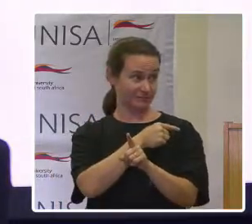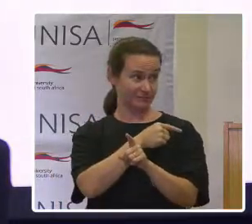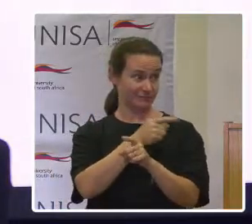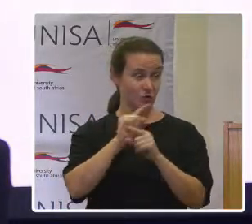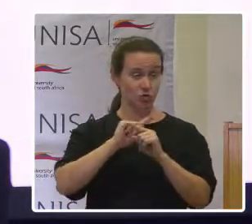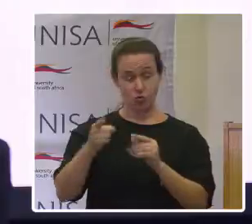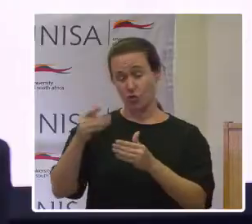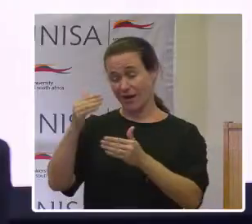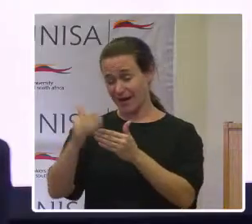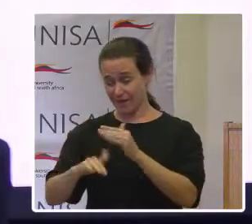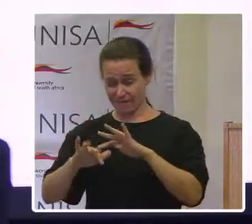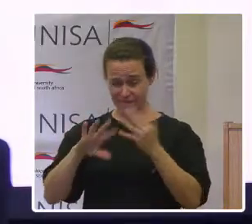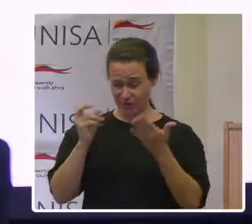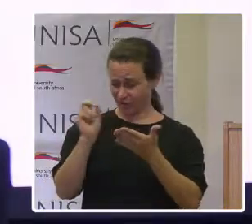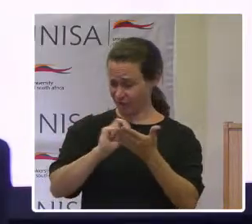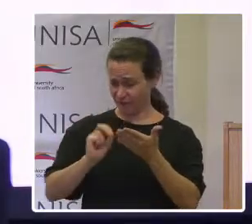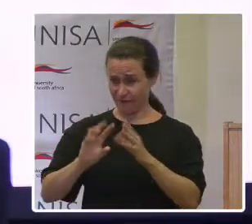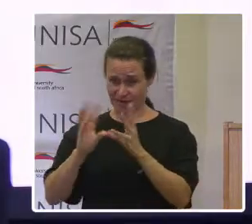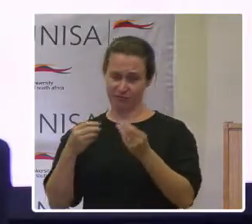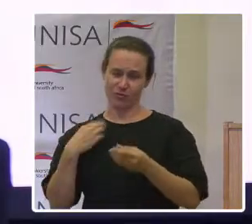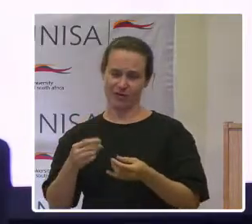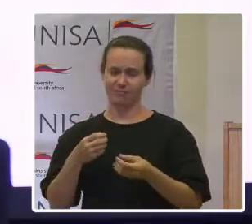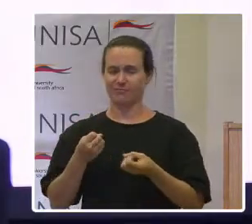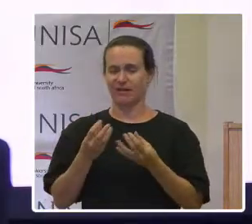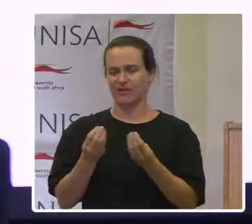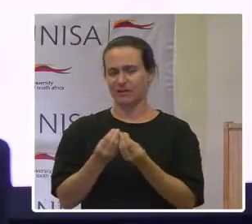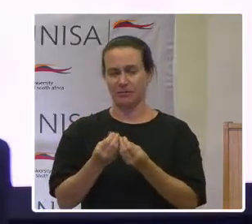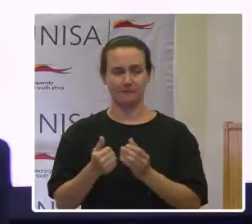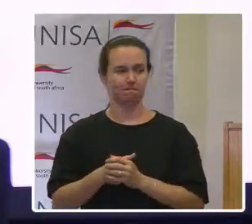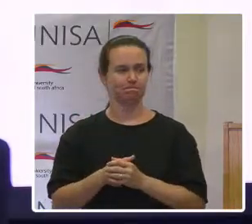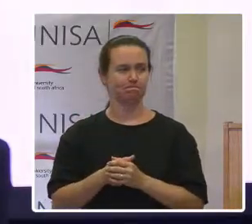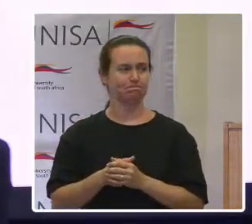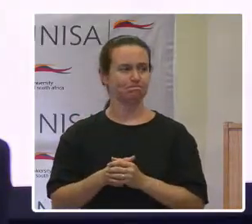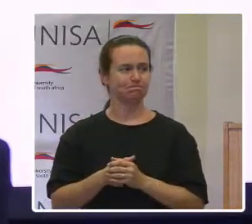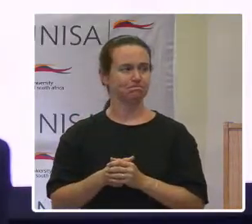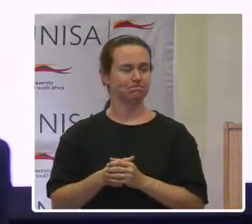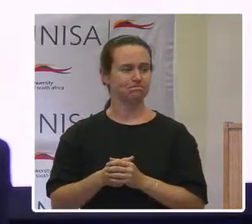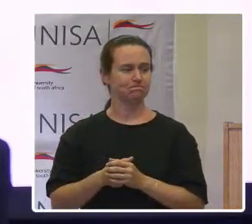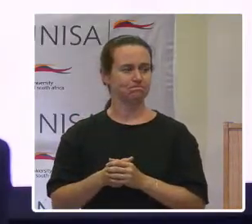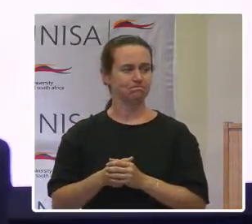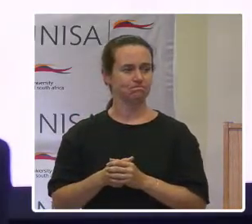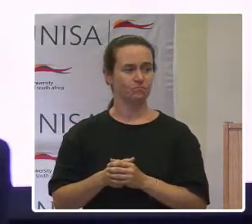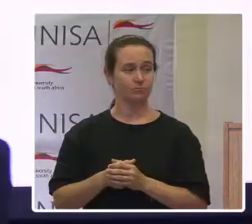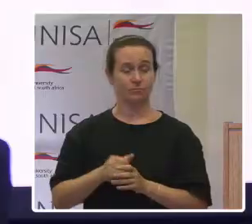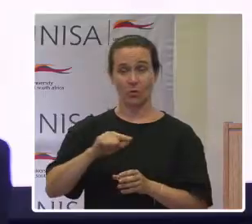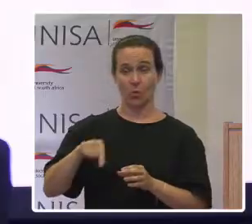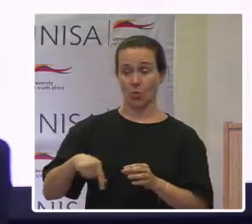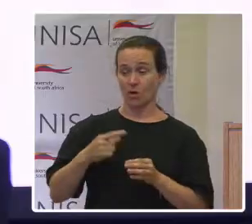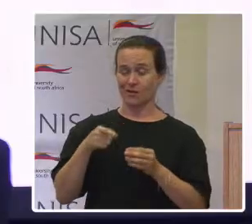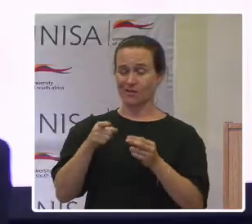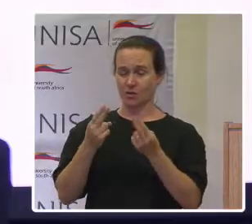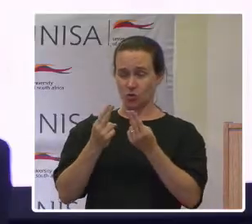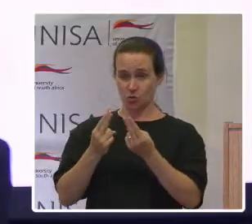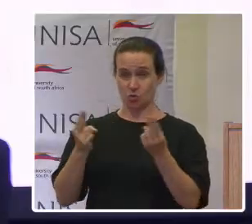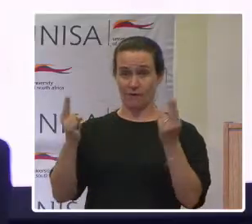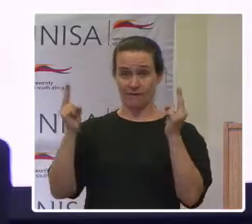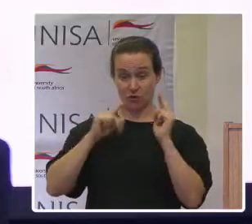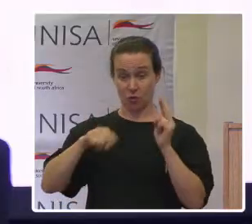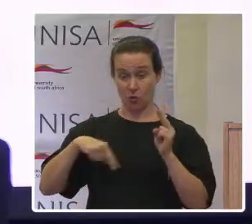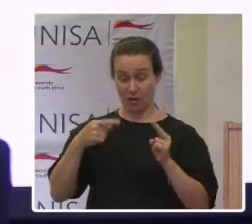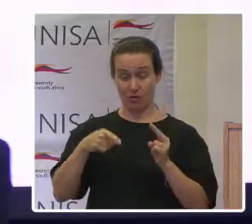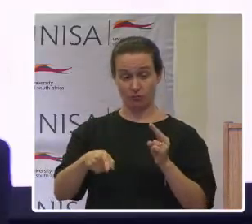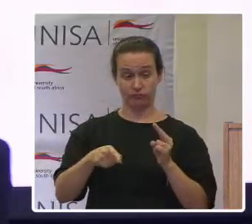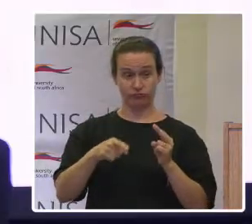end. Thank you. We are the university. We are in an industry